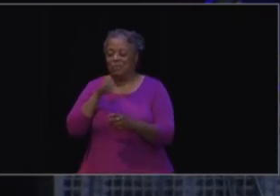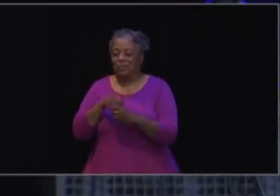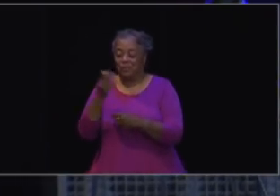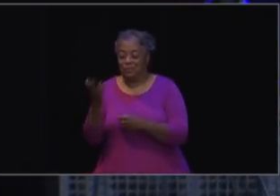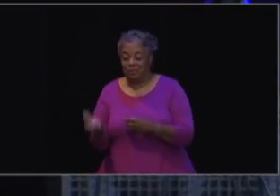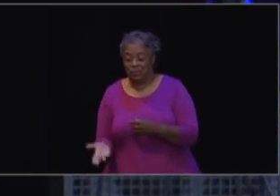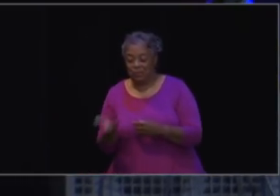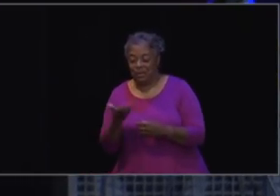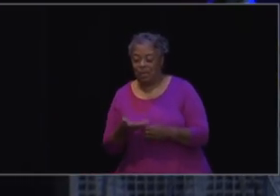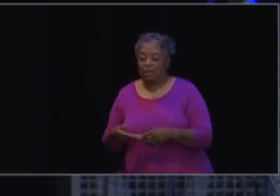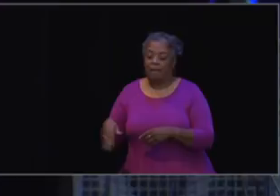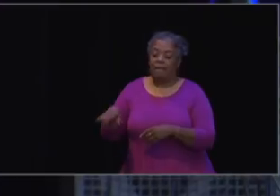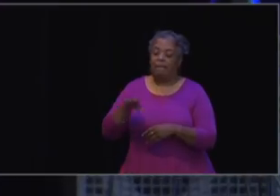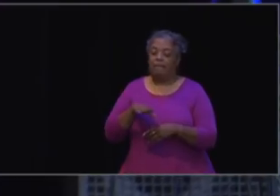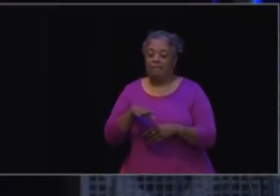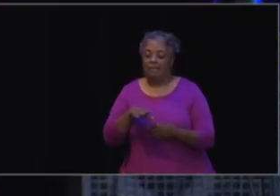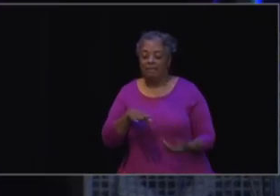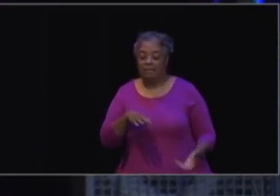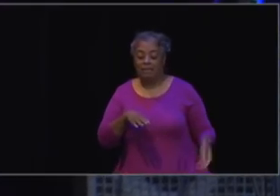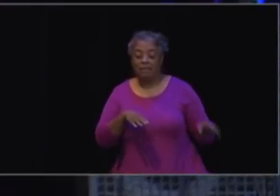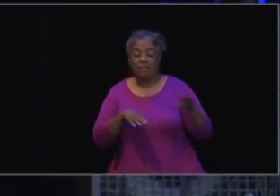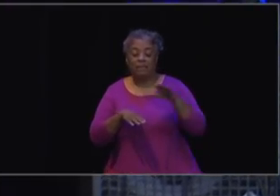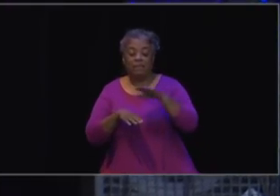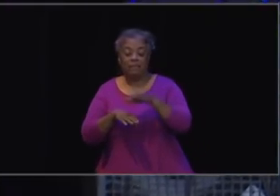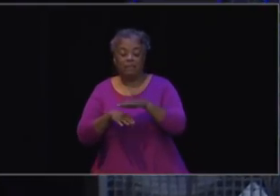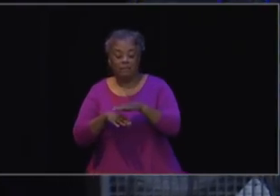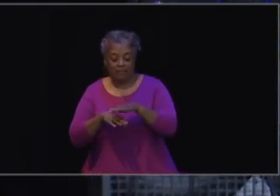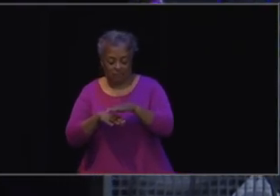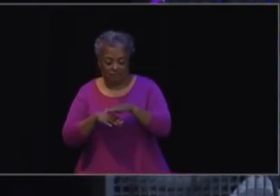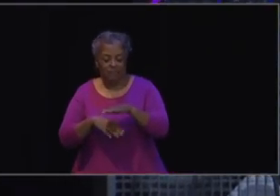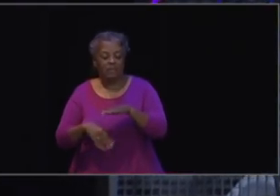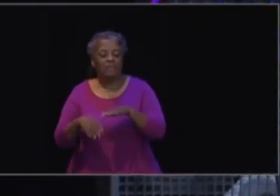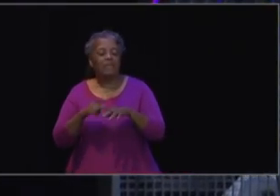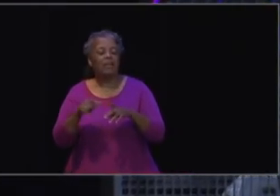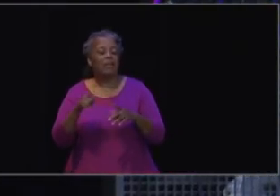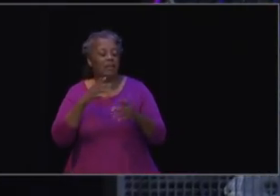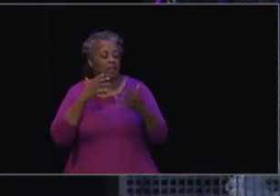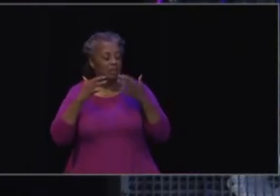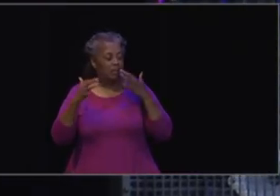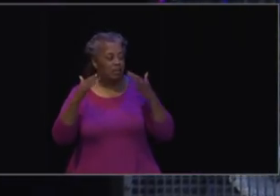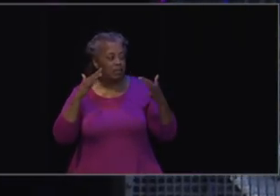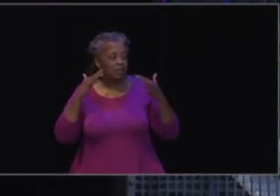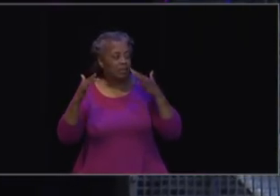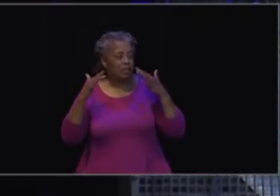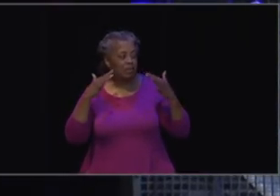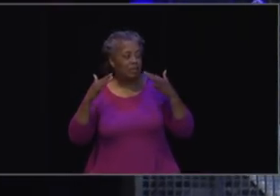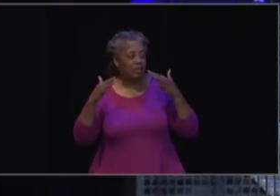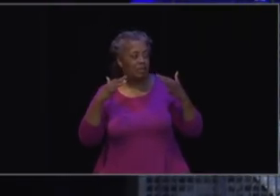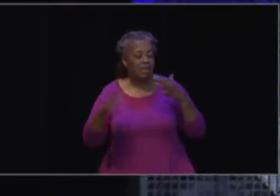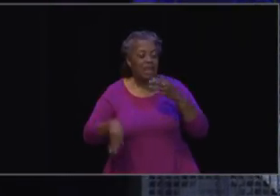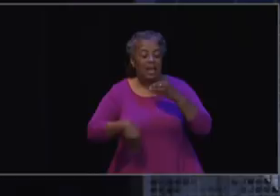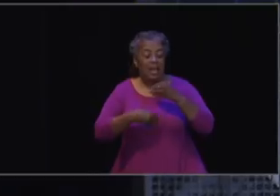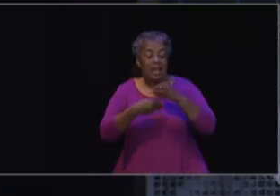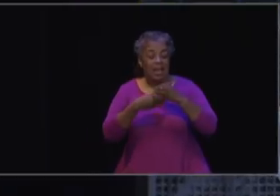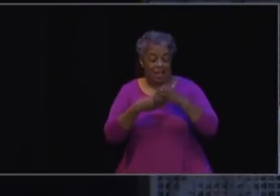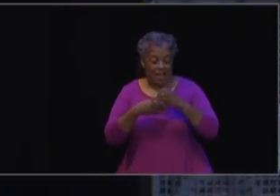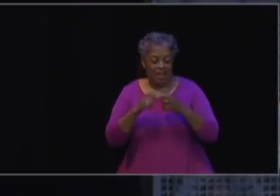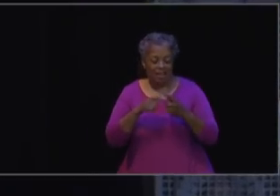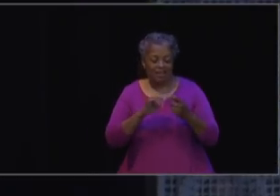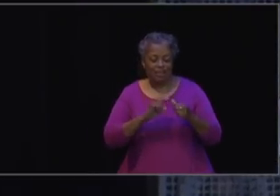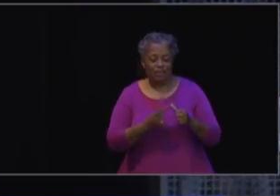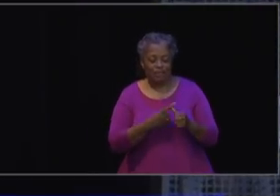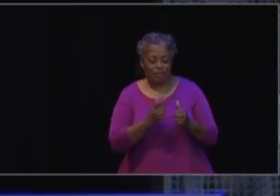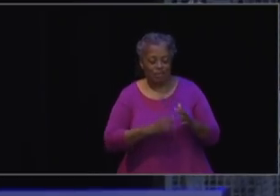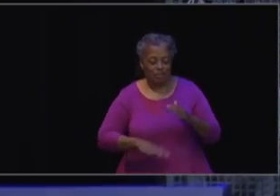cup of coffee. Watch the cream swirl as it do. Find myself get lost